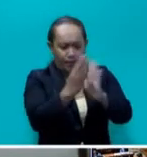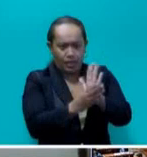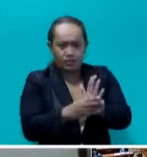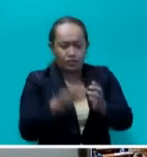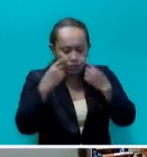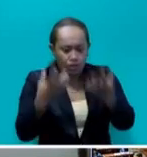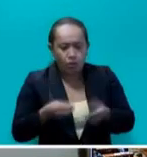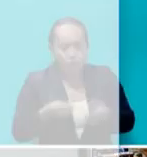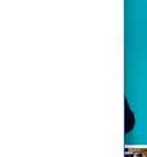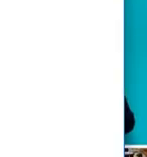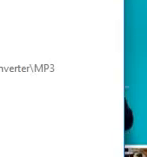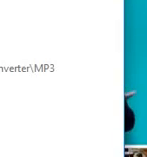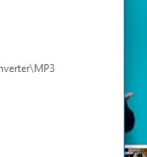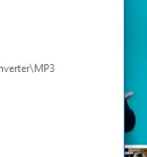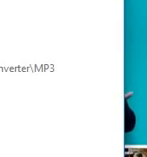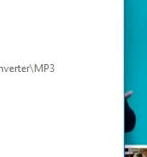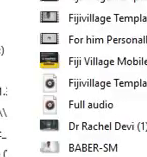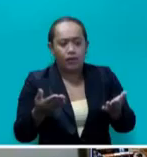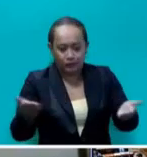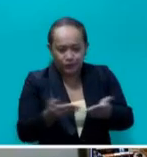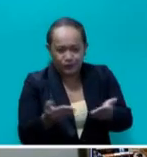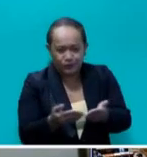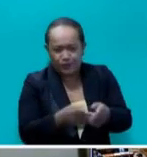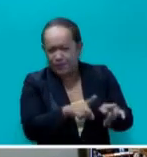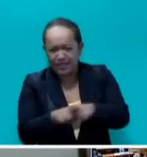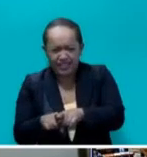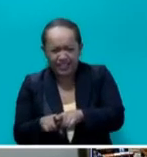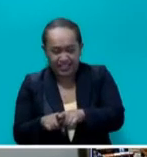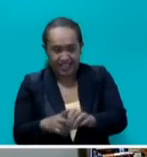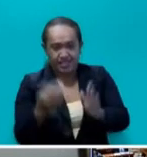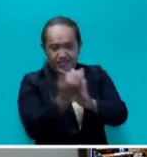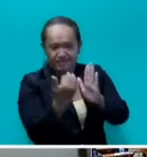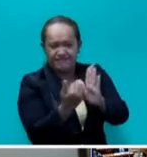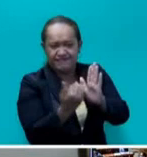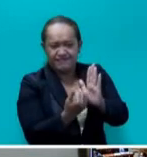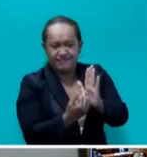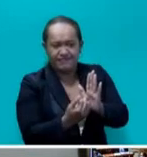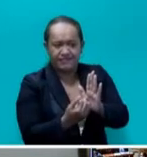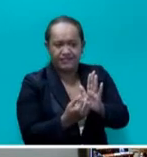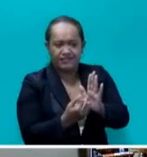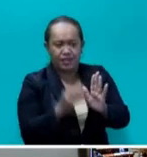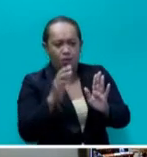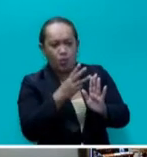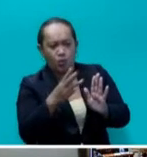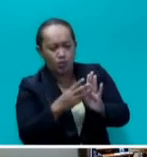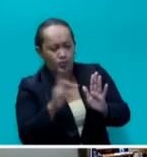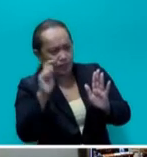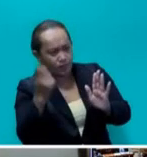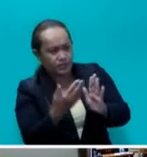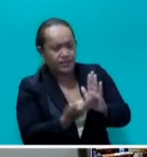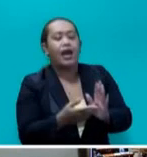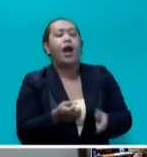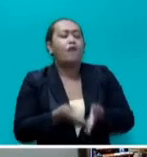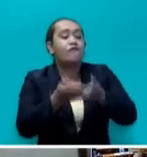of freight forwarders by FRCS and introduces the definition of terms freight forwarder. Freight forwarders generally manage shipments and ensure that goods are